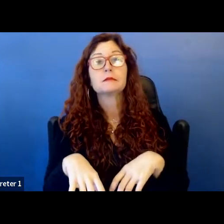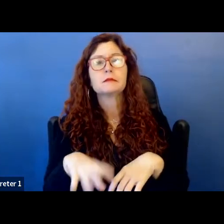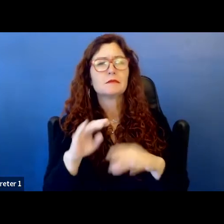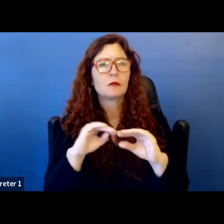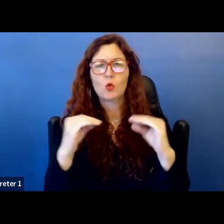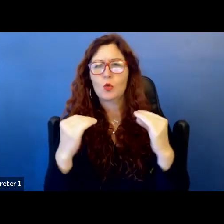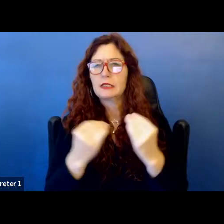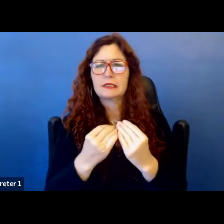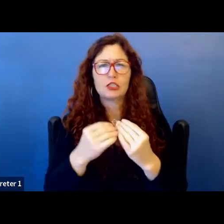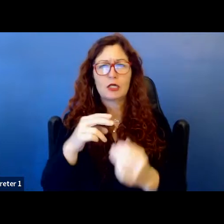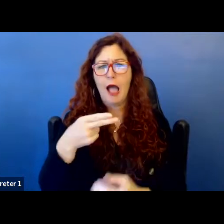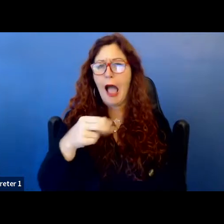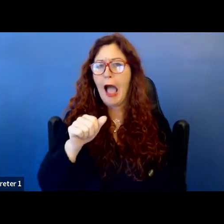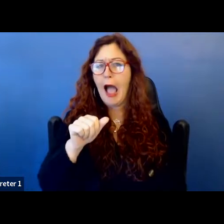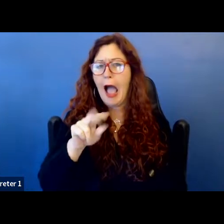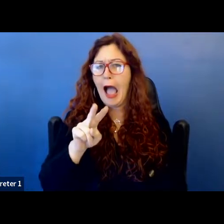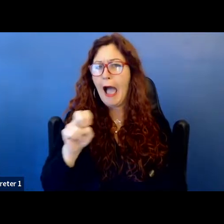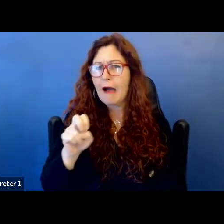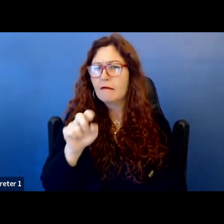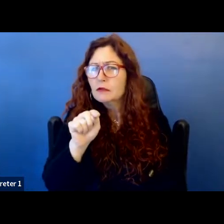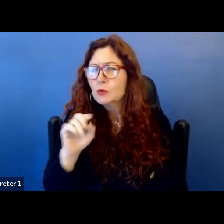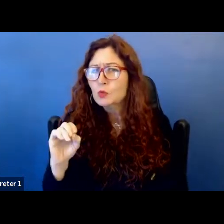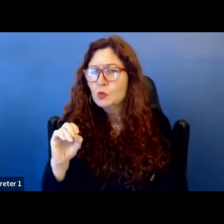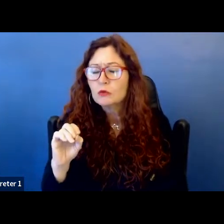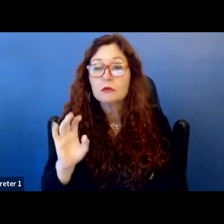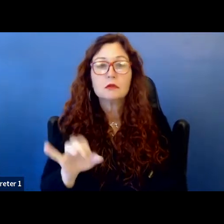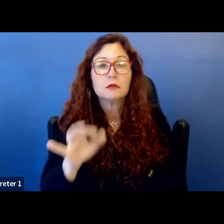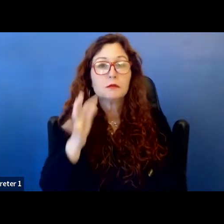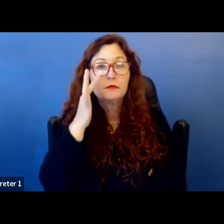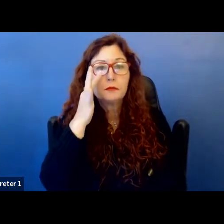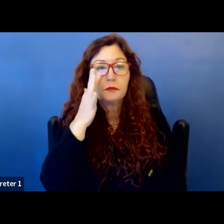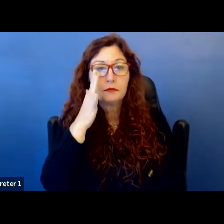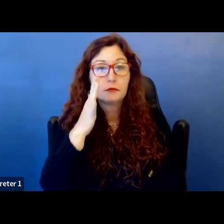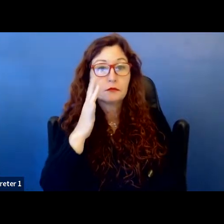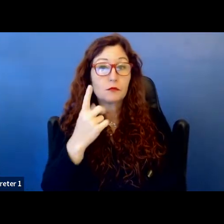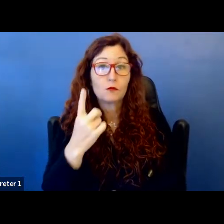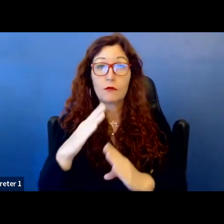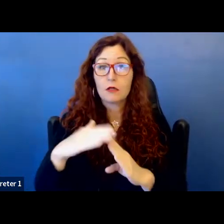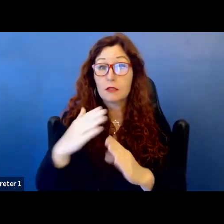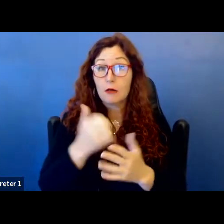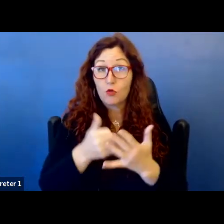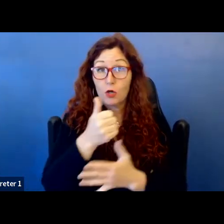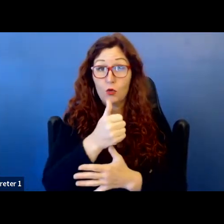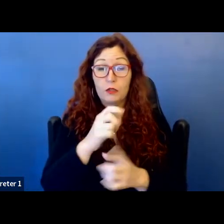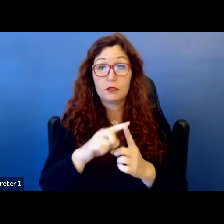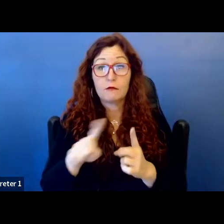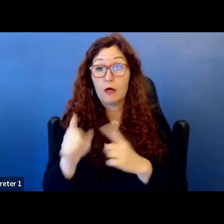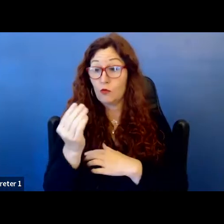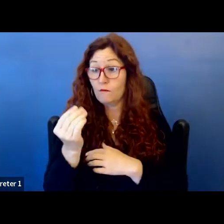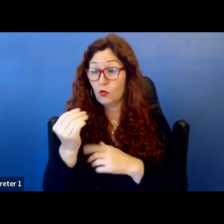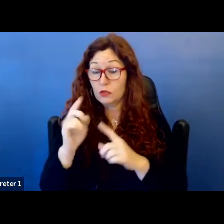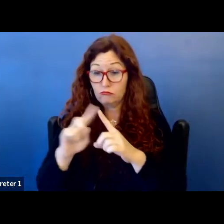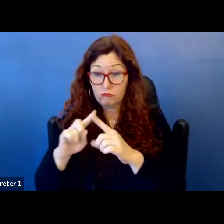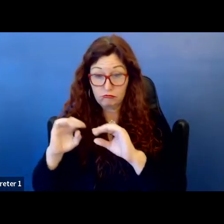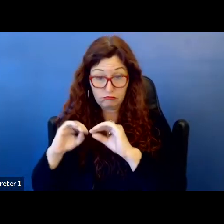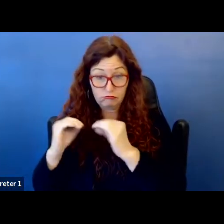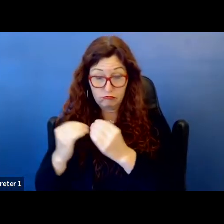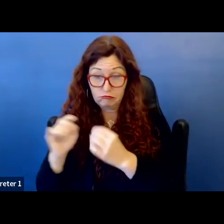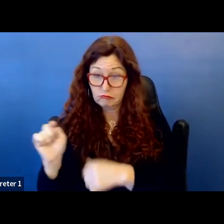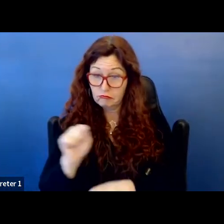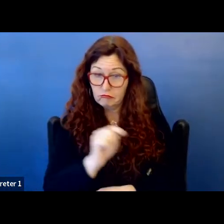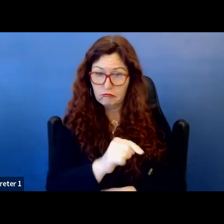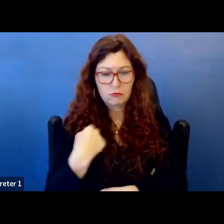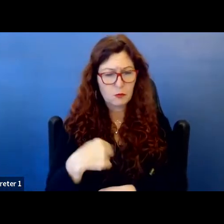for the commission's focus on an issue that is one of our top priorities on behalf of our 14 affiliates nap 2 is strongly committed to stamping out all